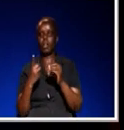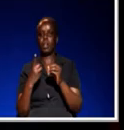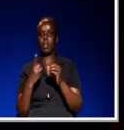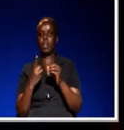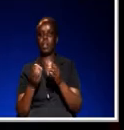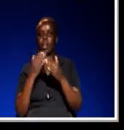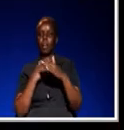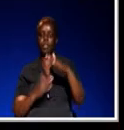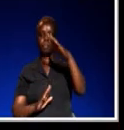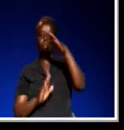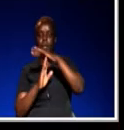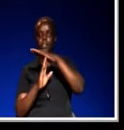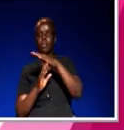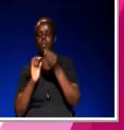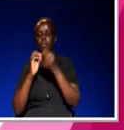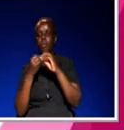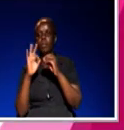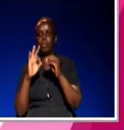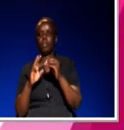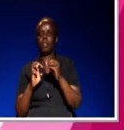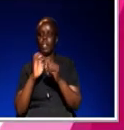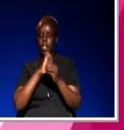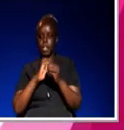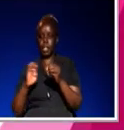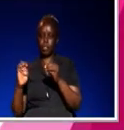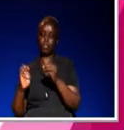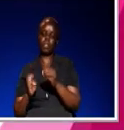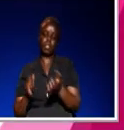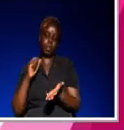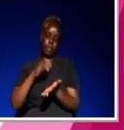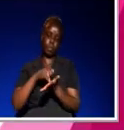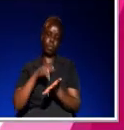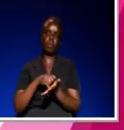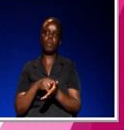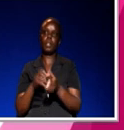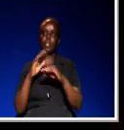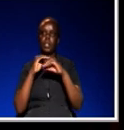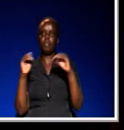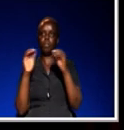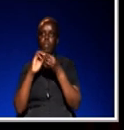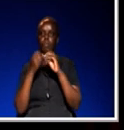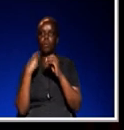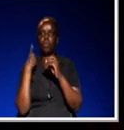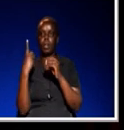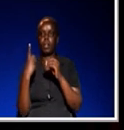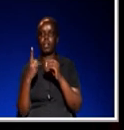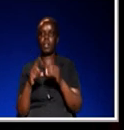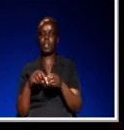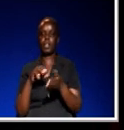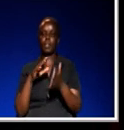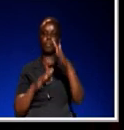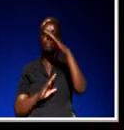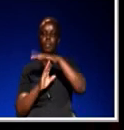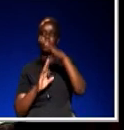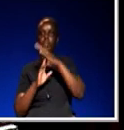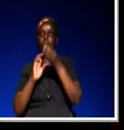have the maximum number of electrons that can be occupied by energy level 1. And the maximum electron that